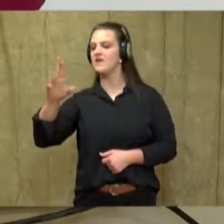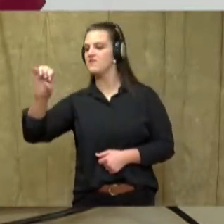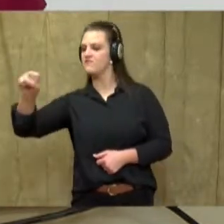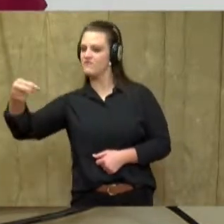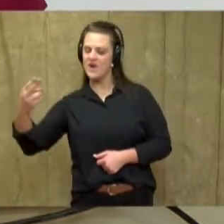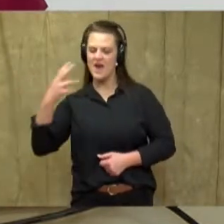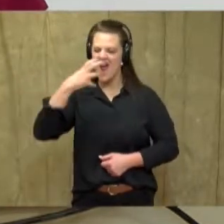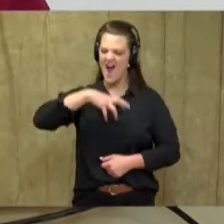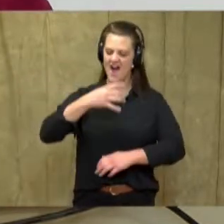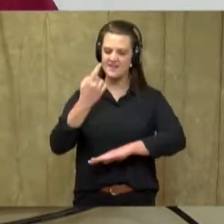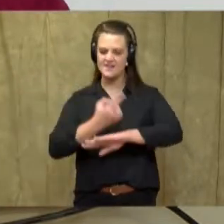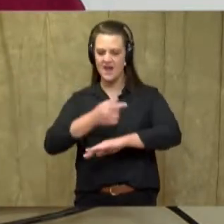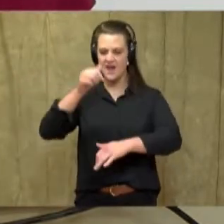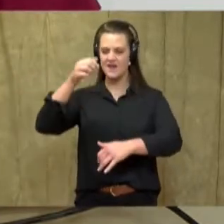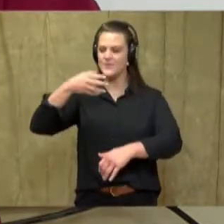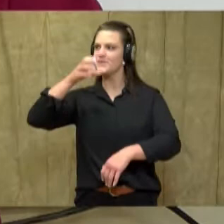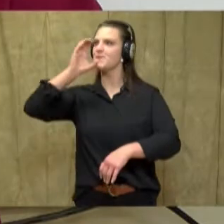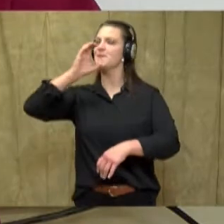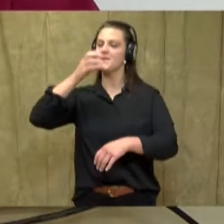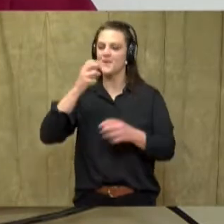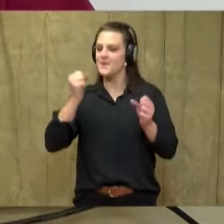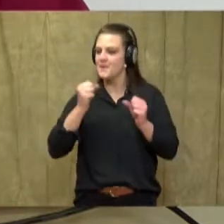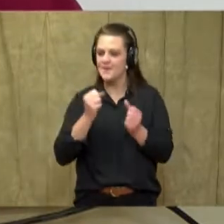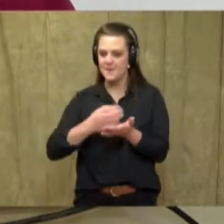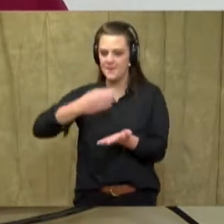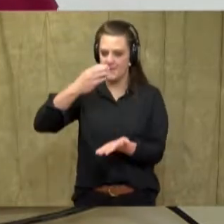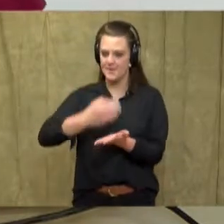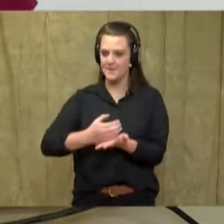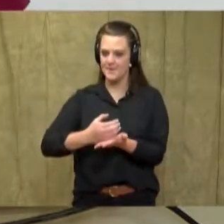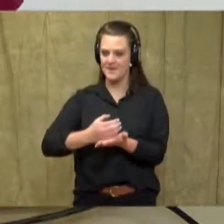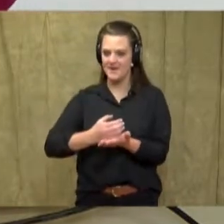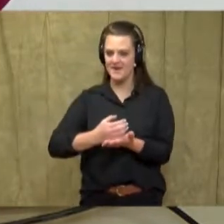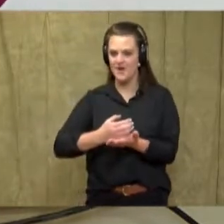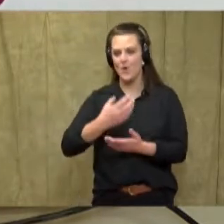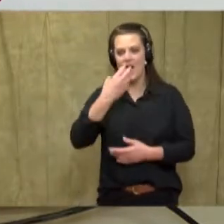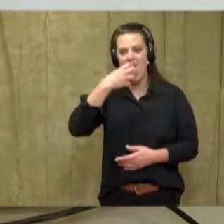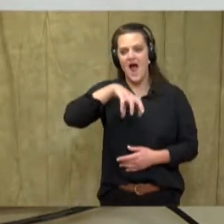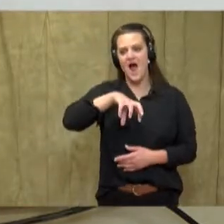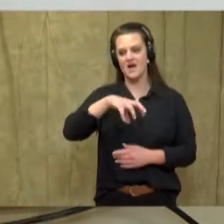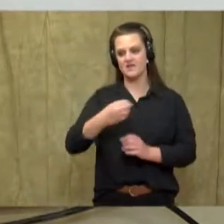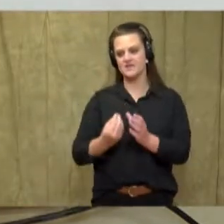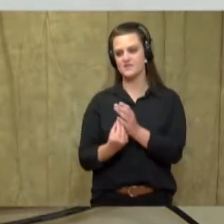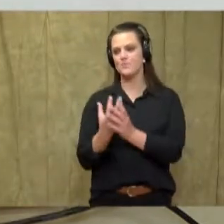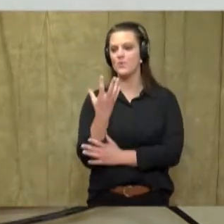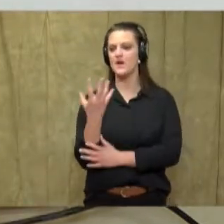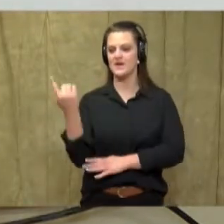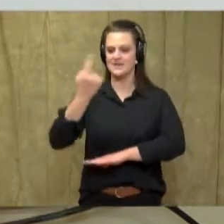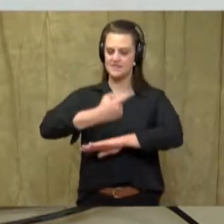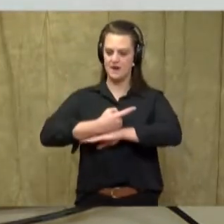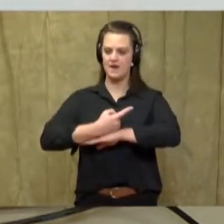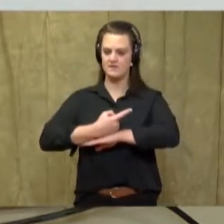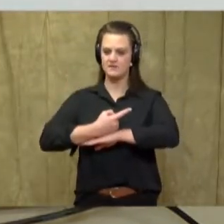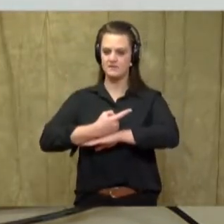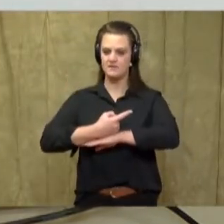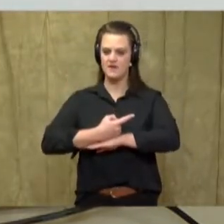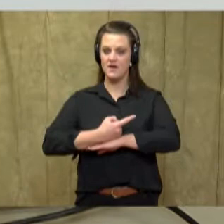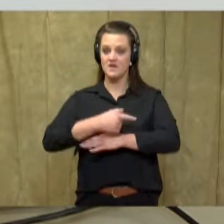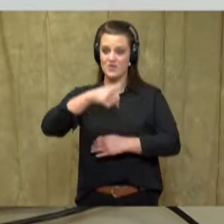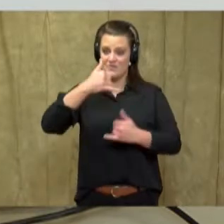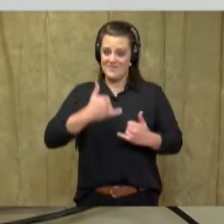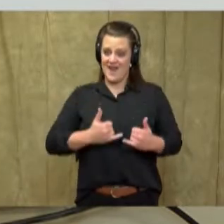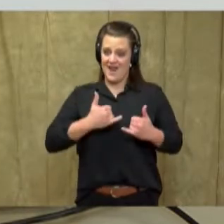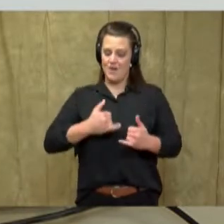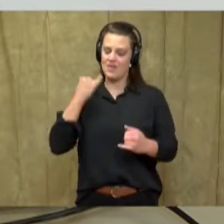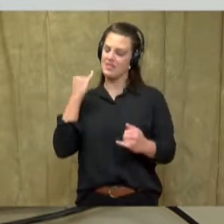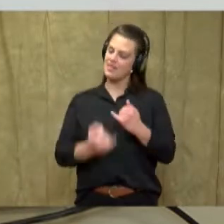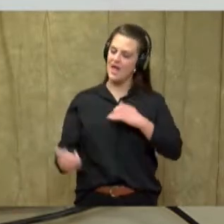hot summer day? Or in this case, my goodness, a hot spring day. As we're looking at the last day of April,